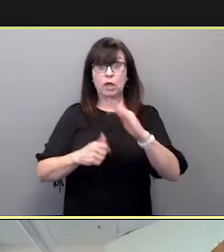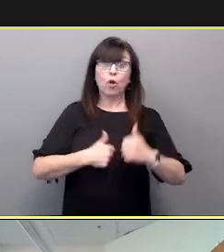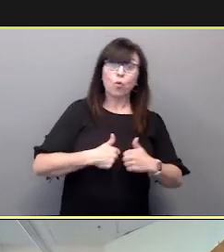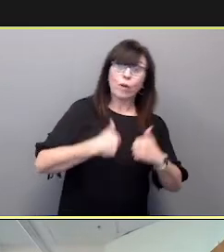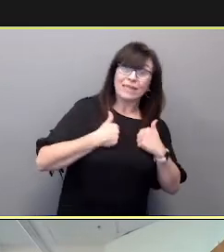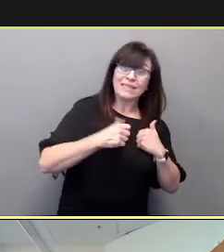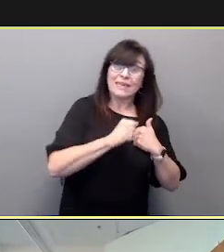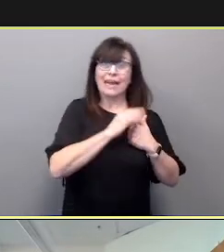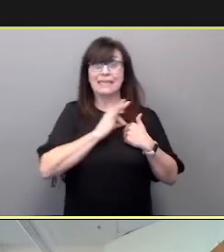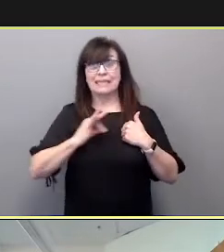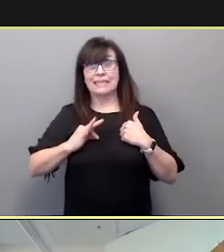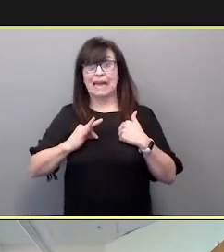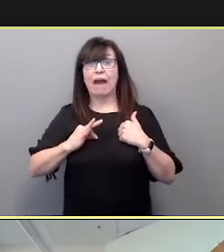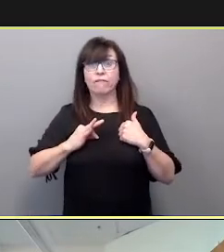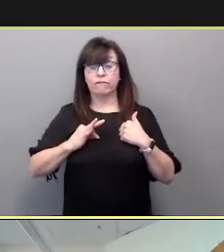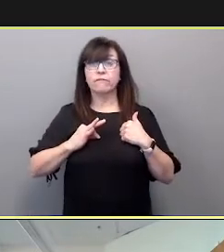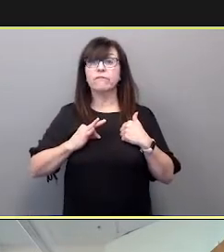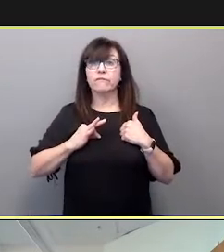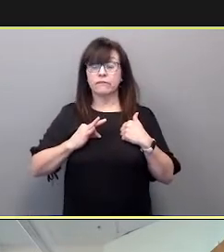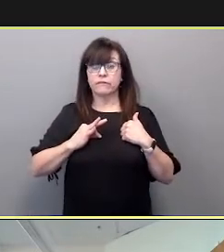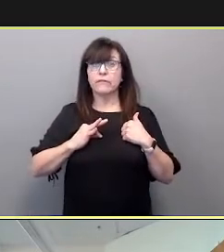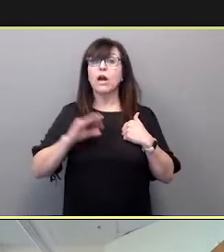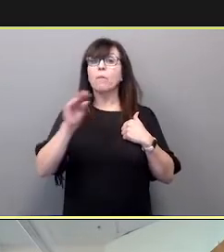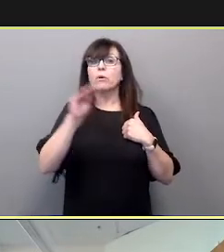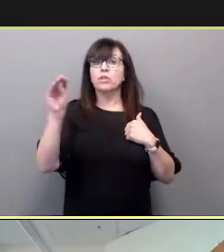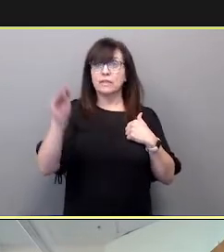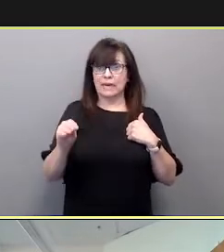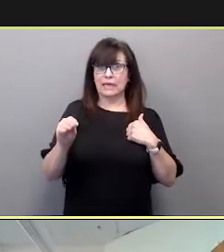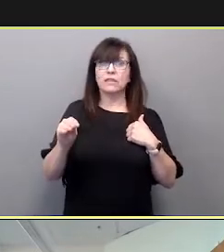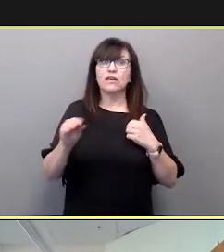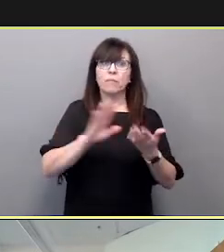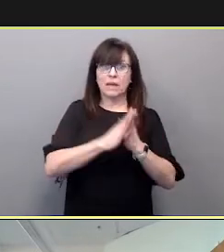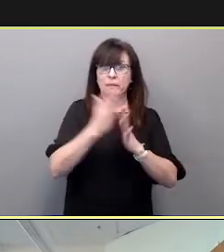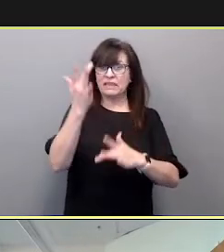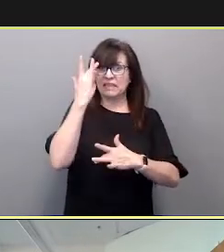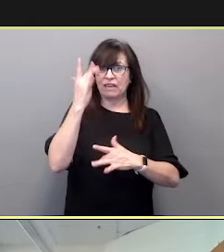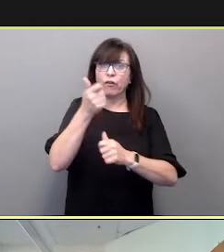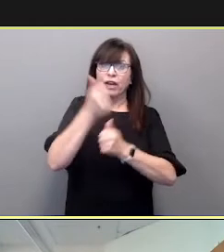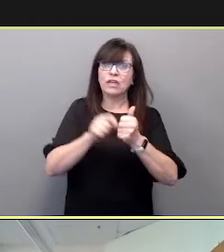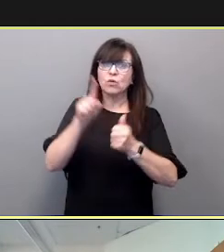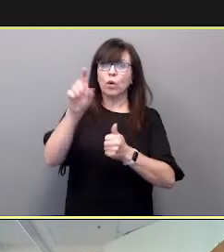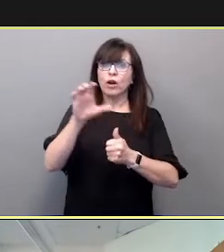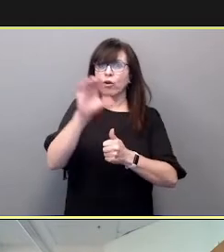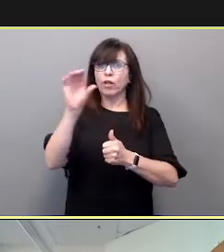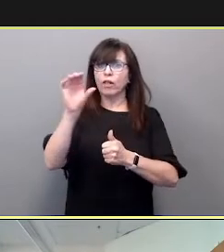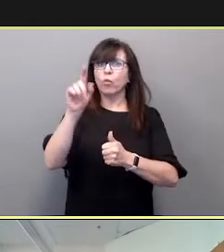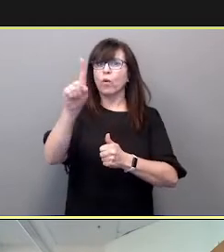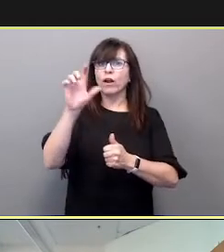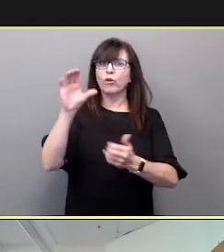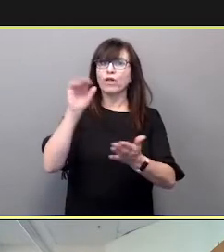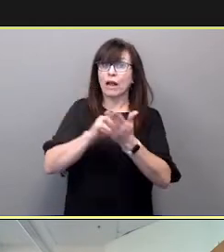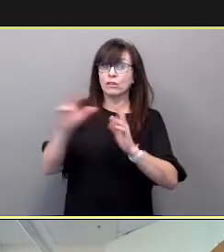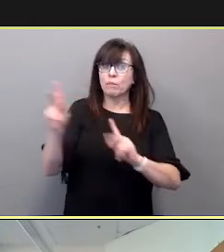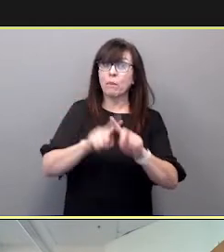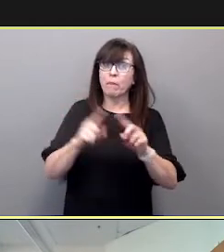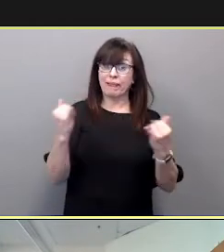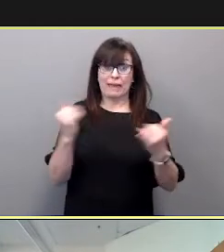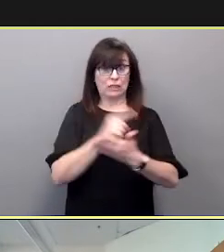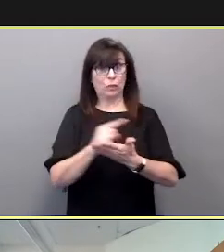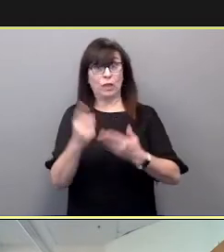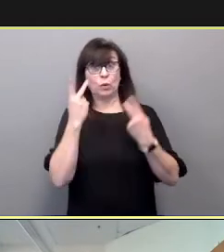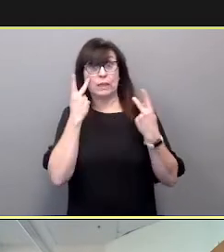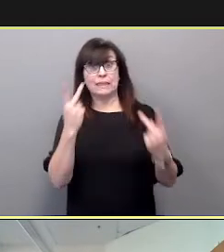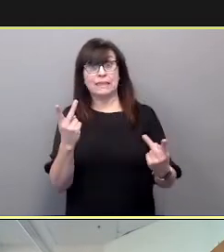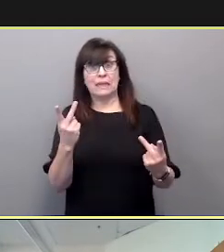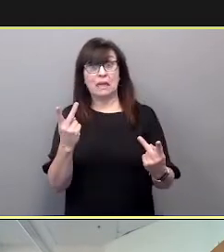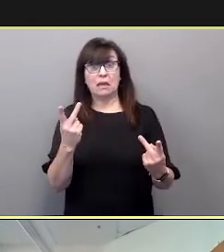staff rates of cases per 100,000. As you can see, though, this week, we have